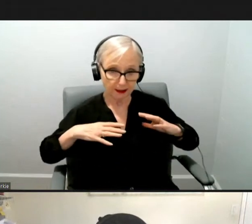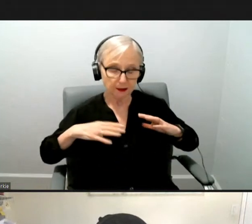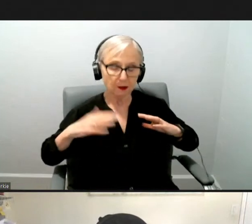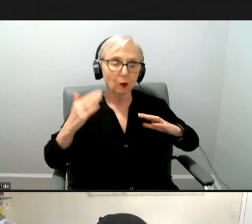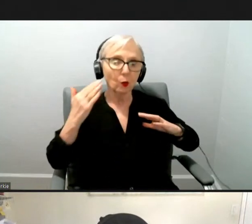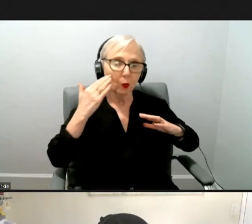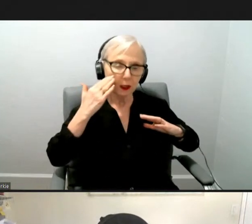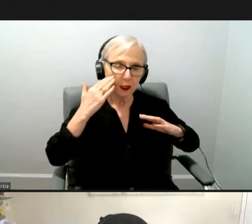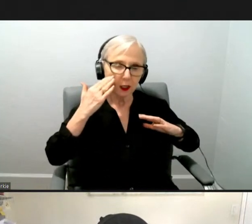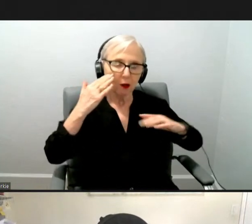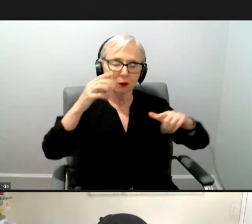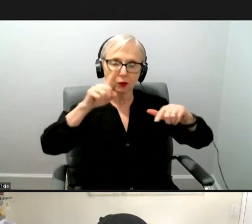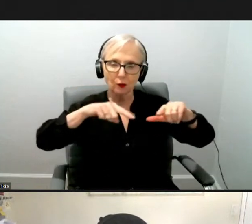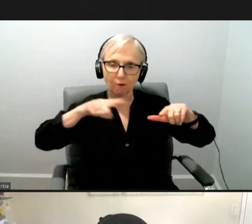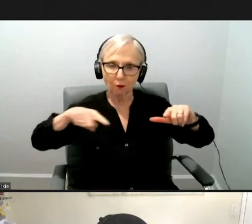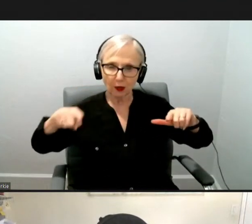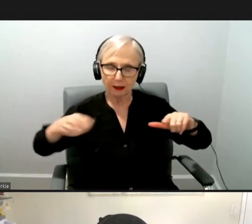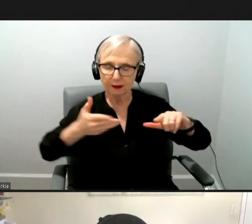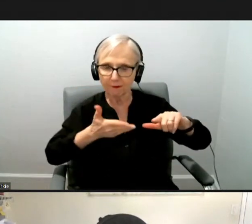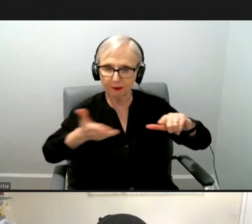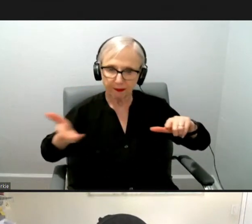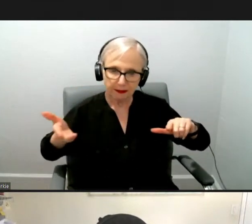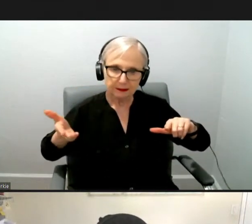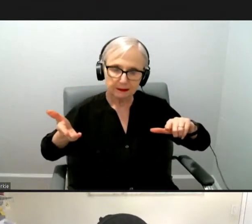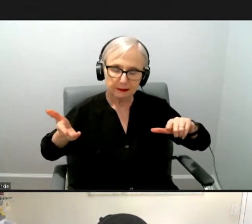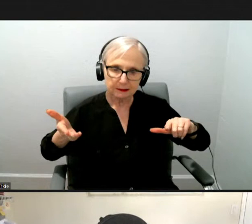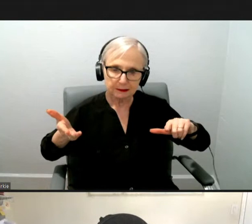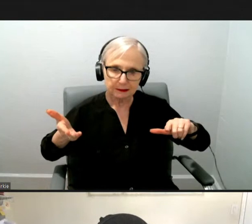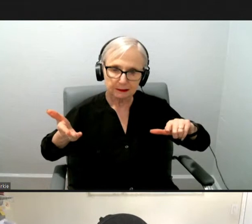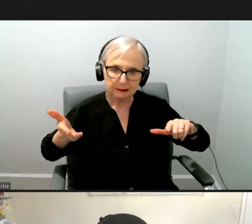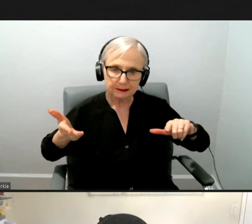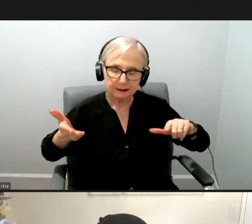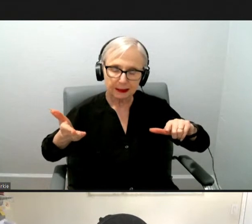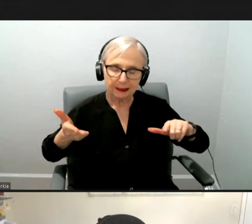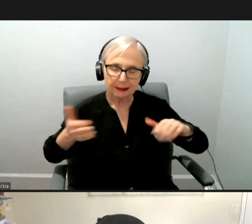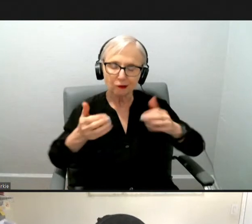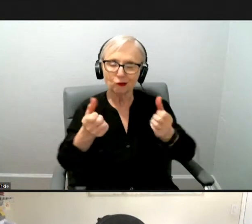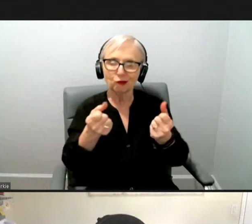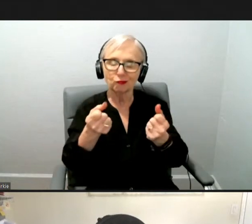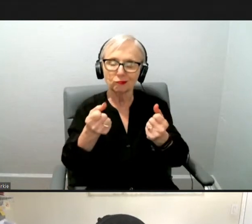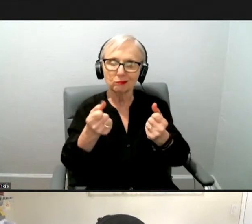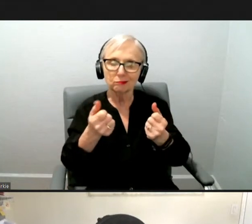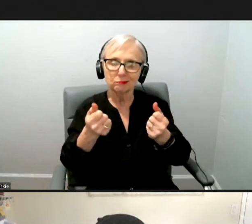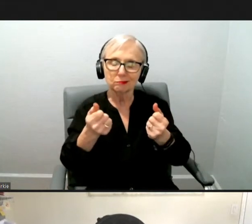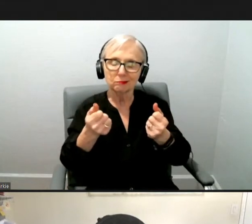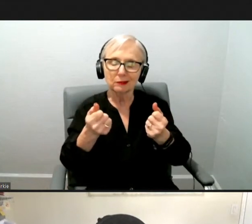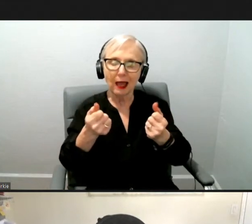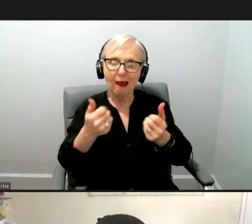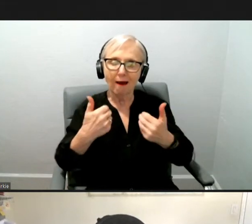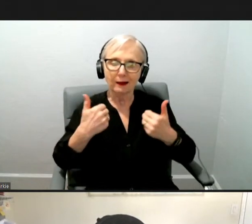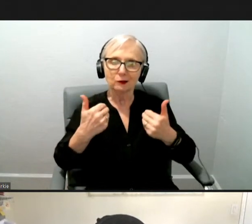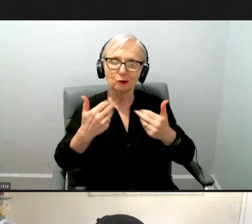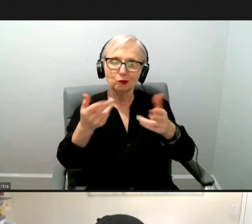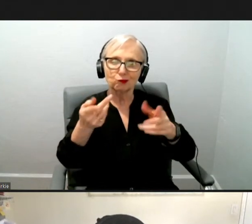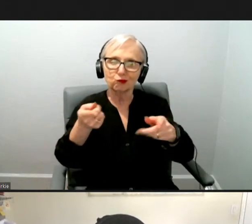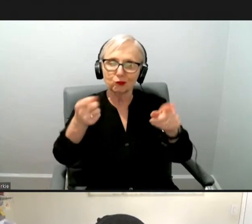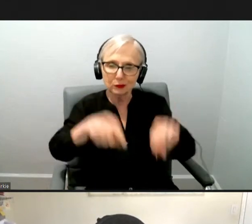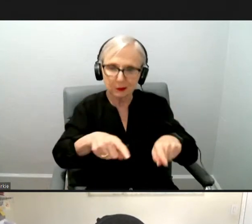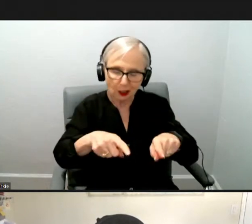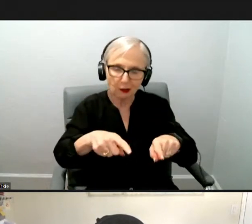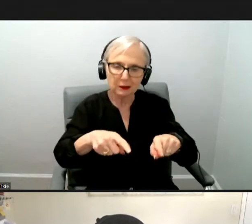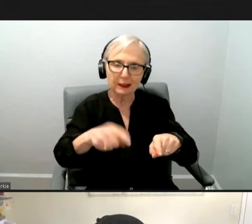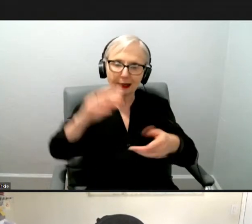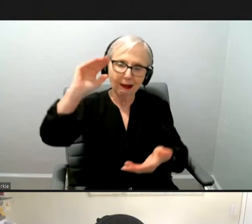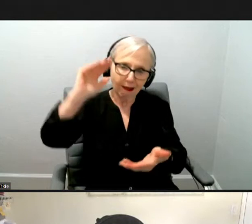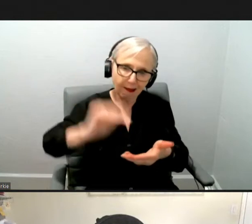are a variety of things that can lead to fewer cases being reported or delays in cases being reported